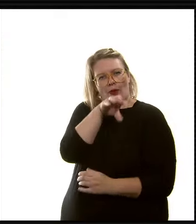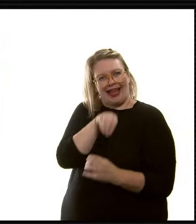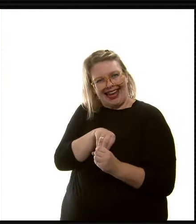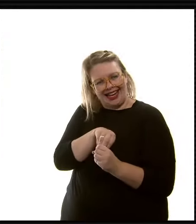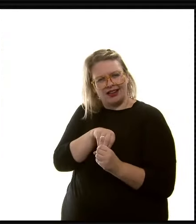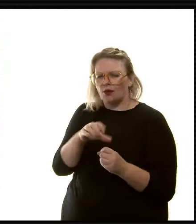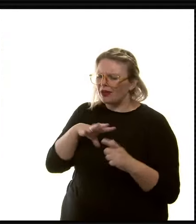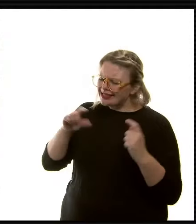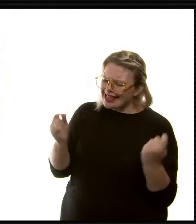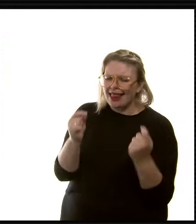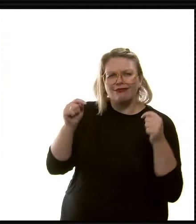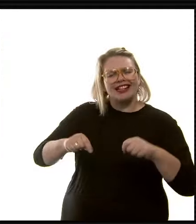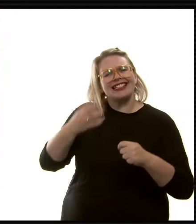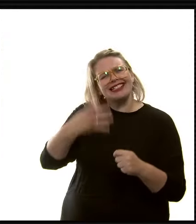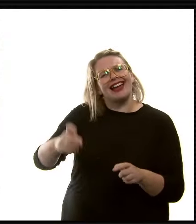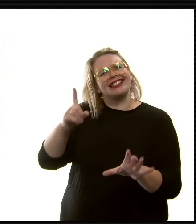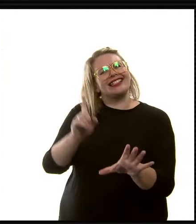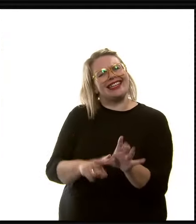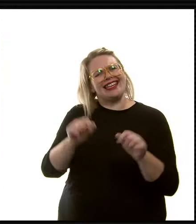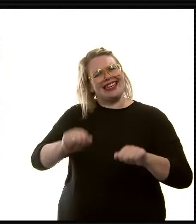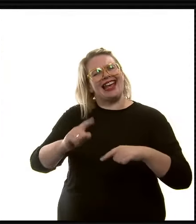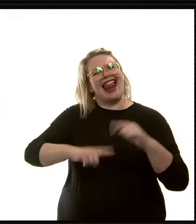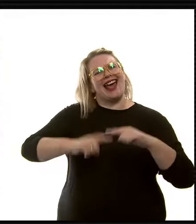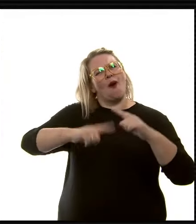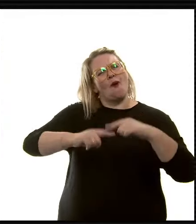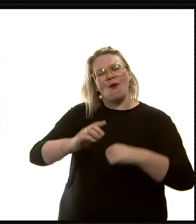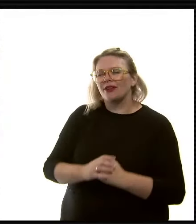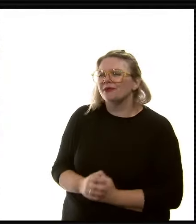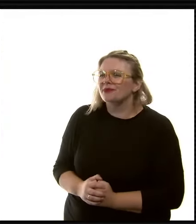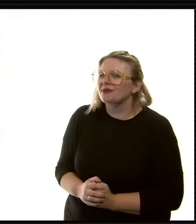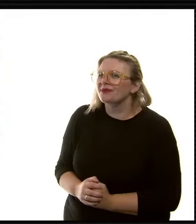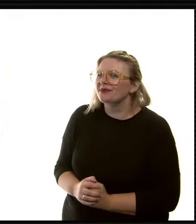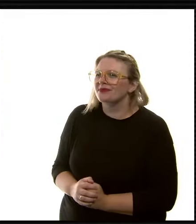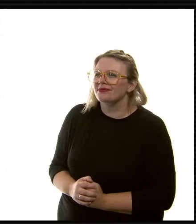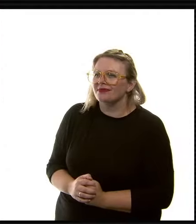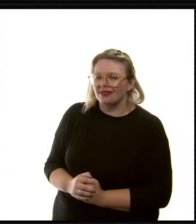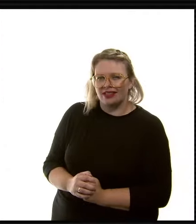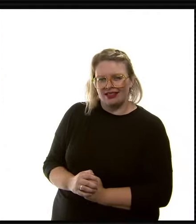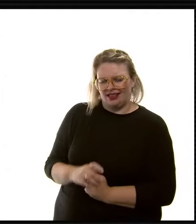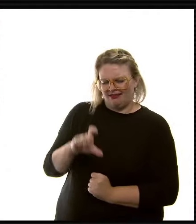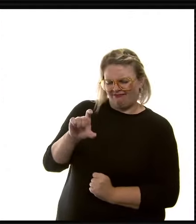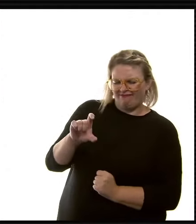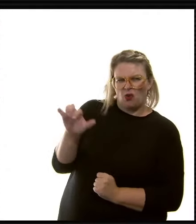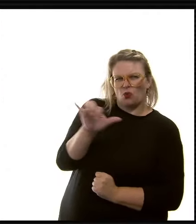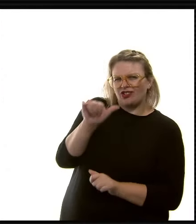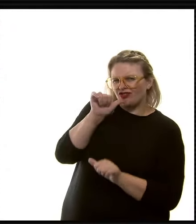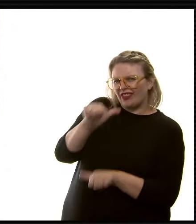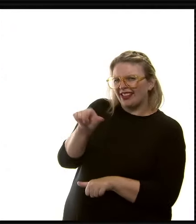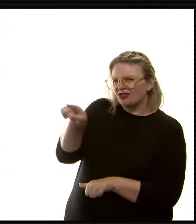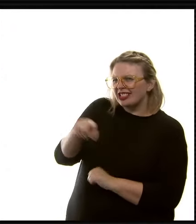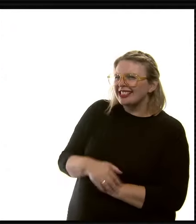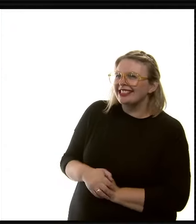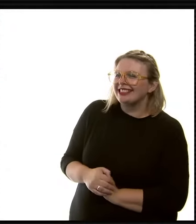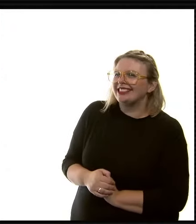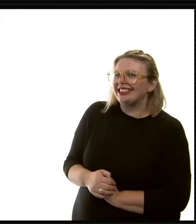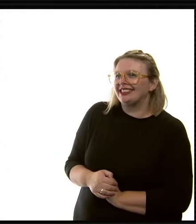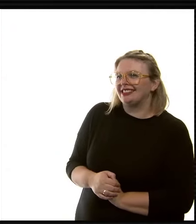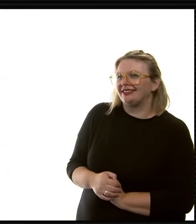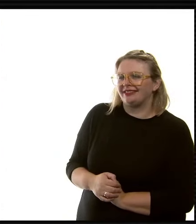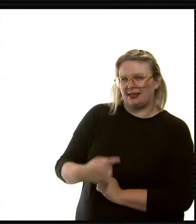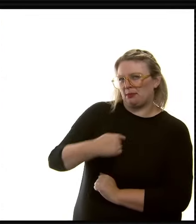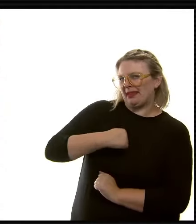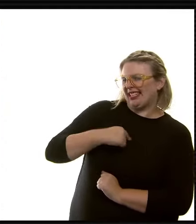celebrate 90 years of play. Very cool. And finally, which figure is your favorite? Which minifigure is your favorite? Well, for me,